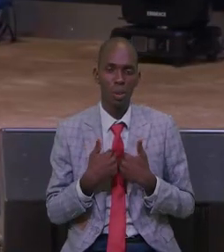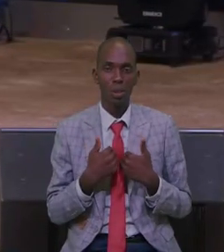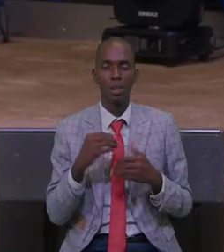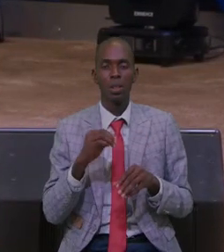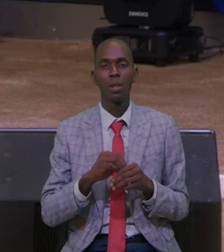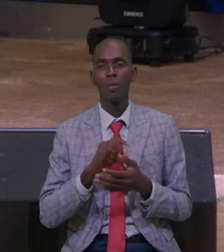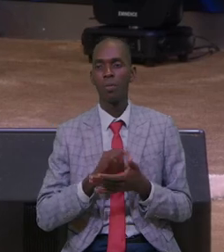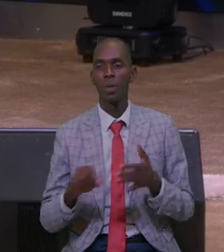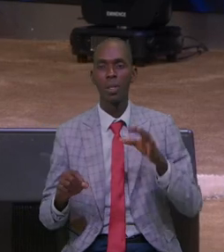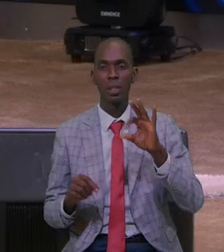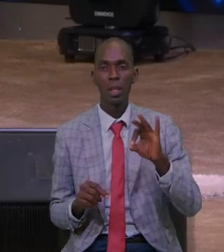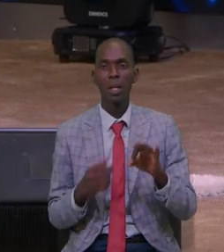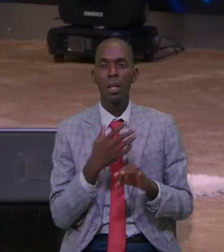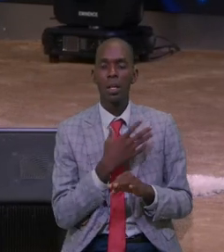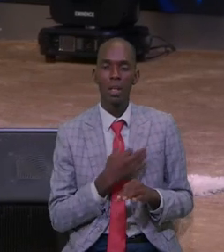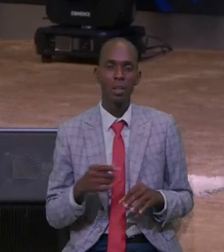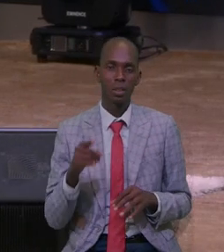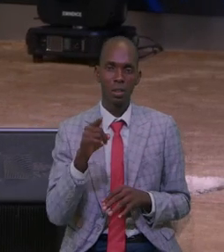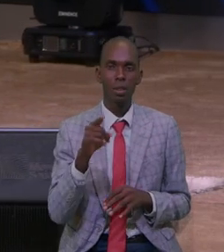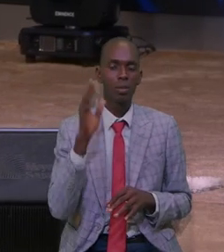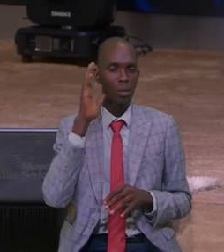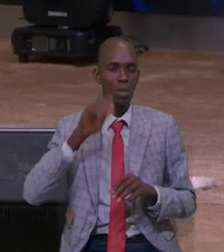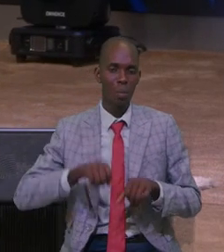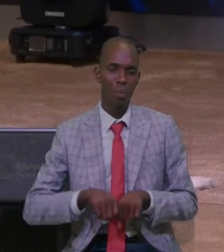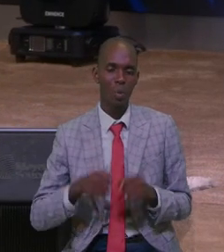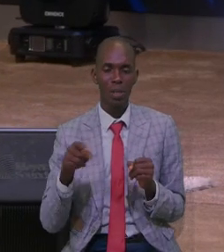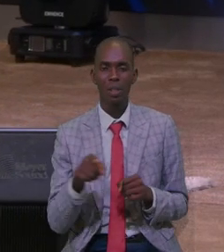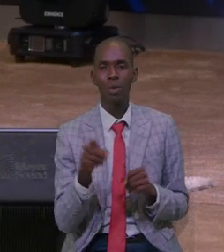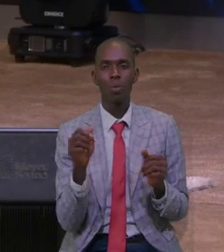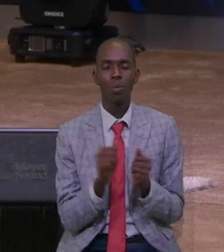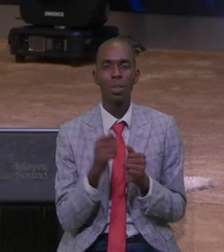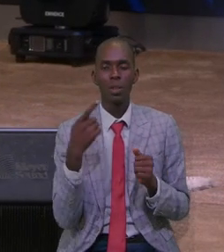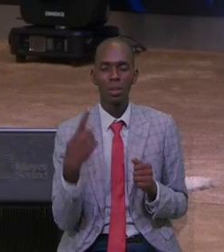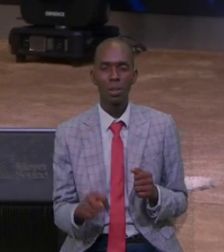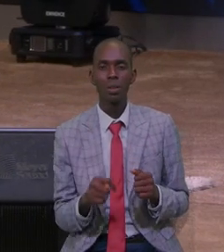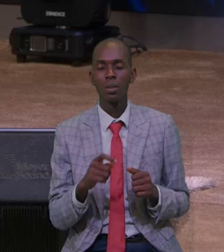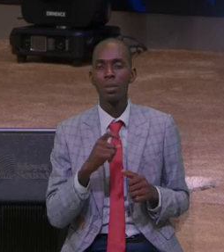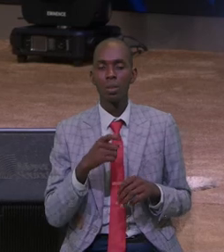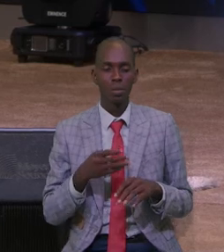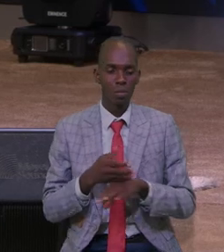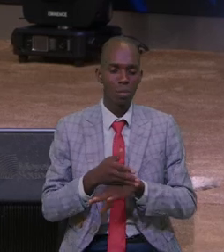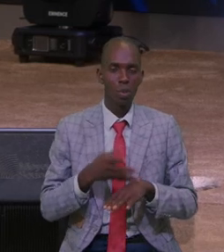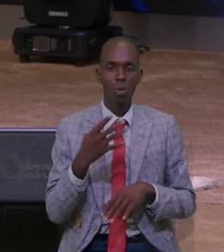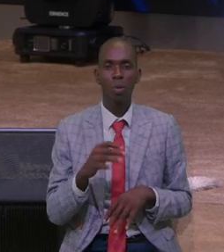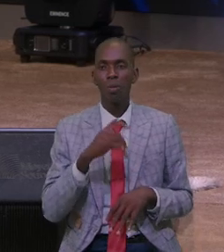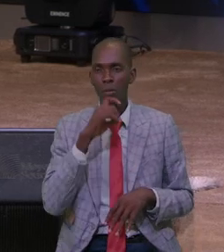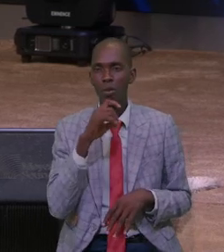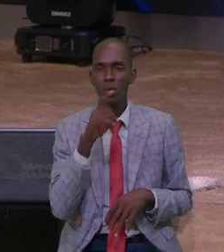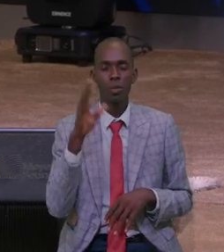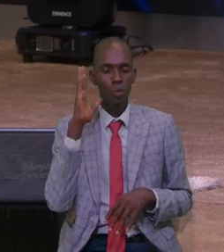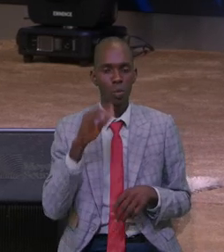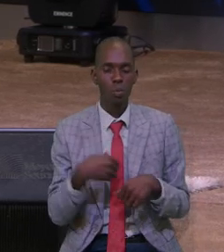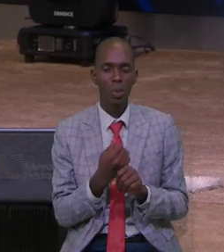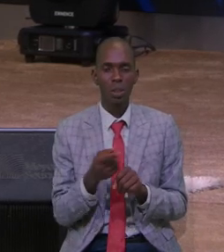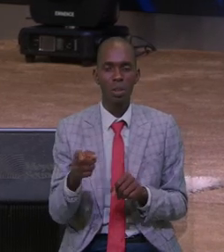and thou shalt break them with a rod of iron. Thou shalt dash them into